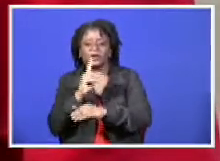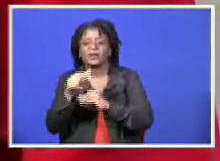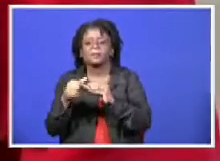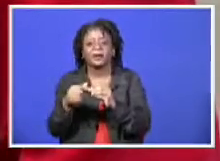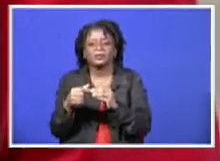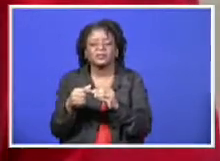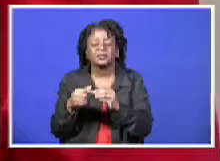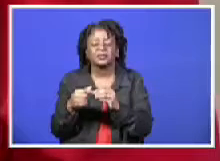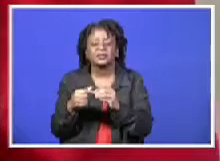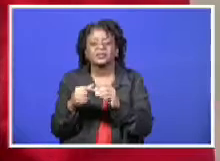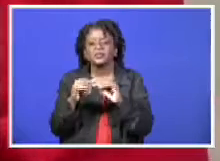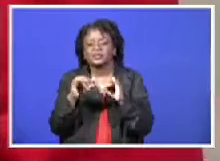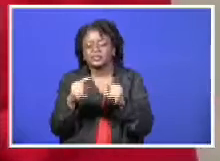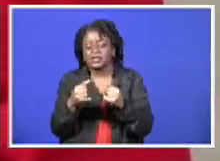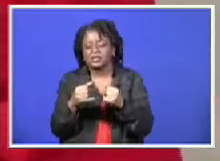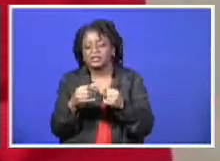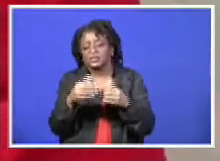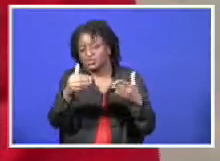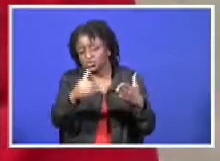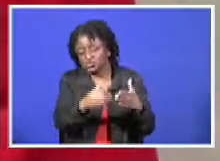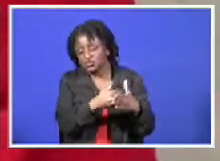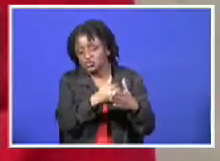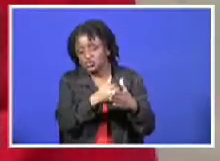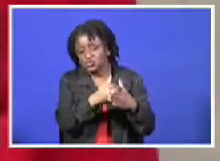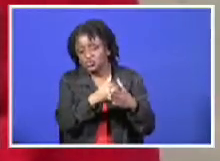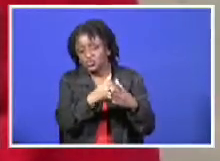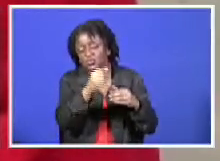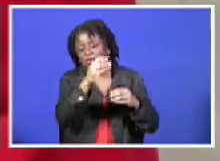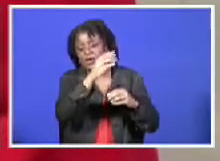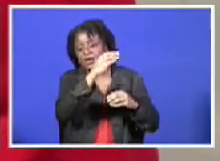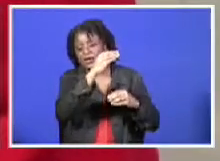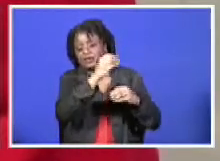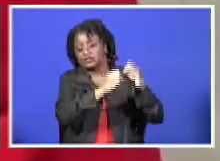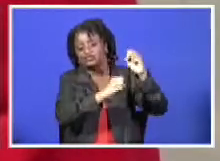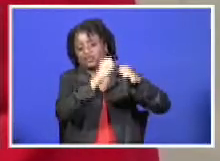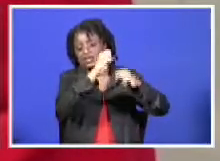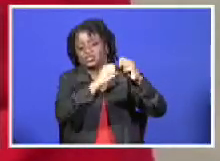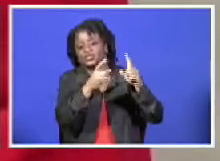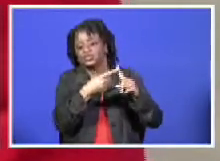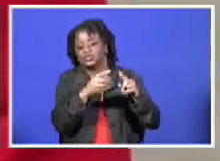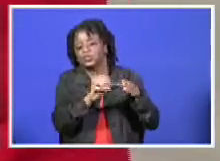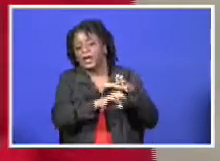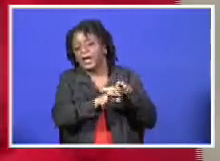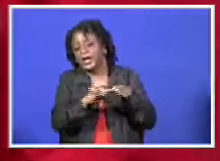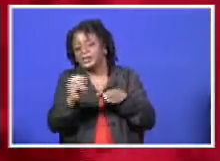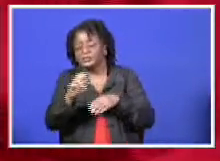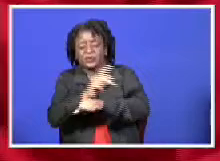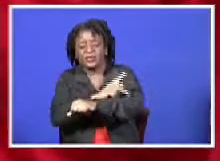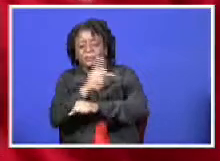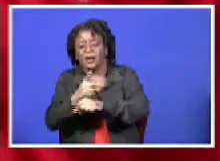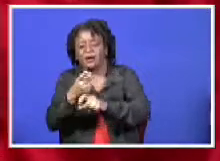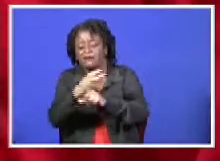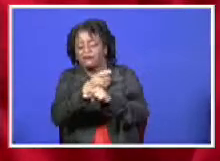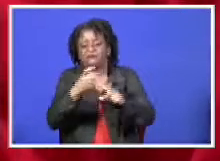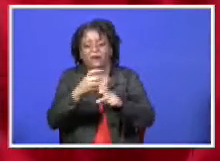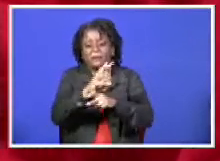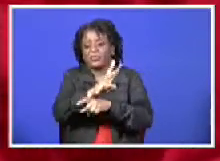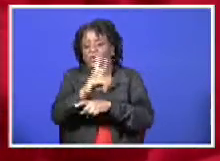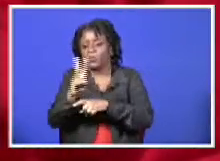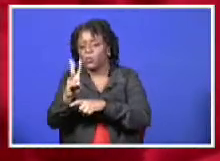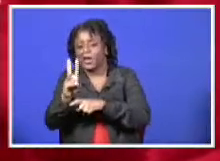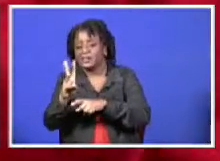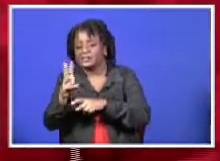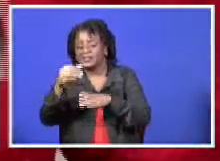just to put in the new infrastructure to export the power out of the west at Clifton Pier, where our largest consumers are in the